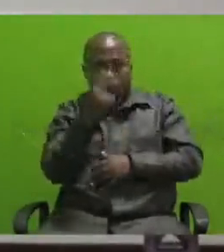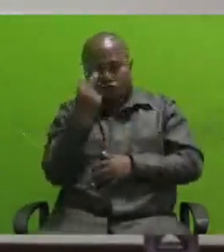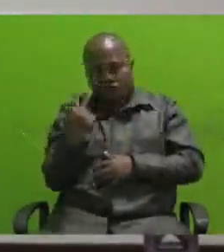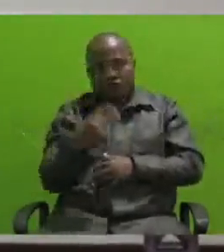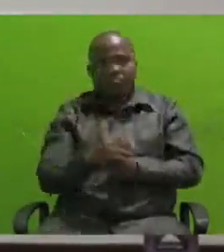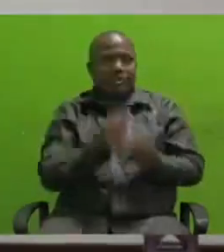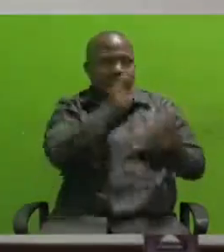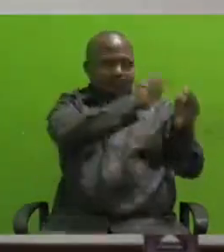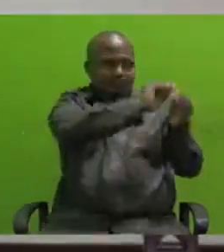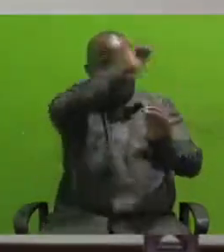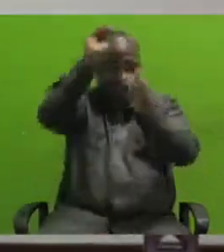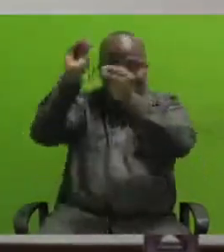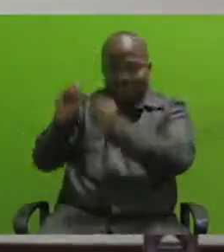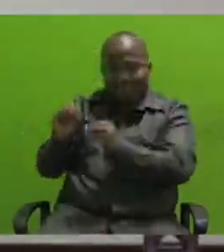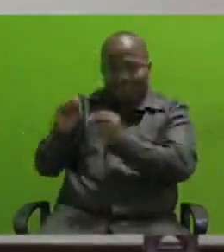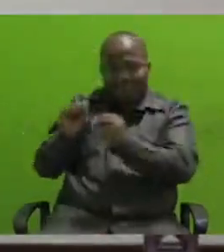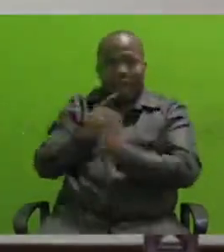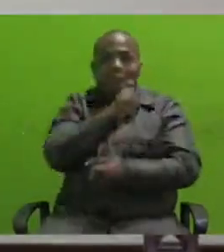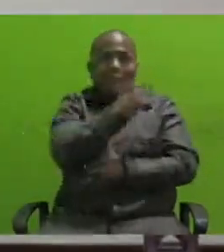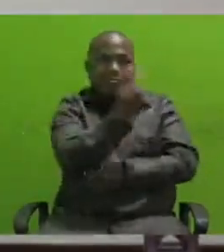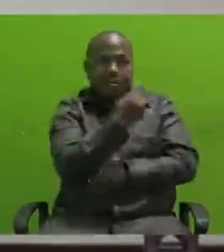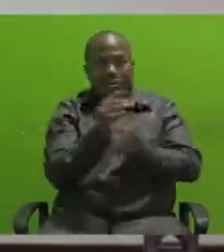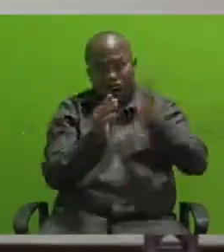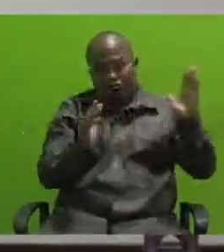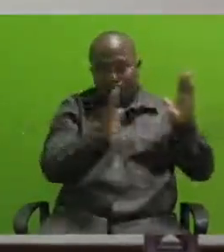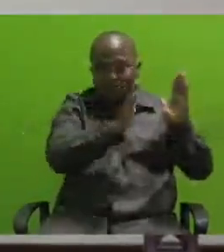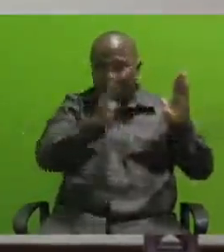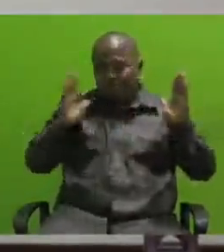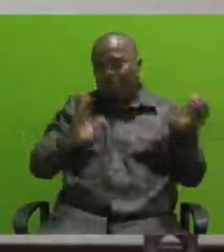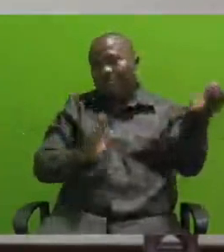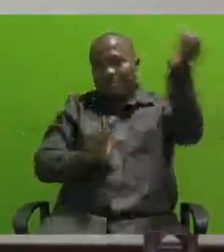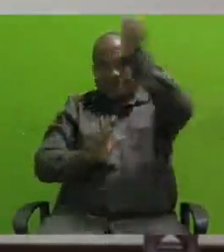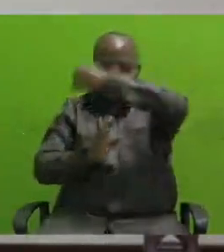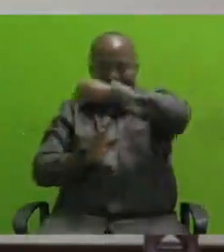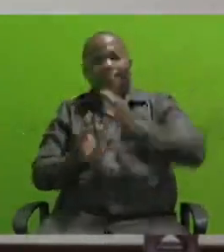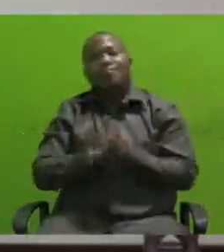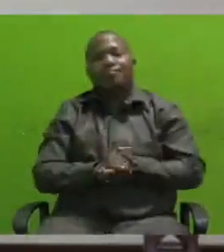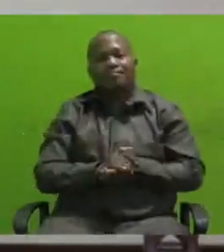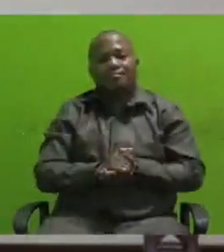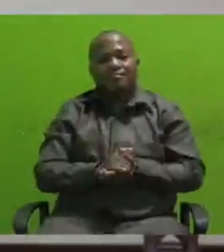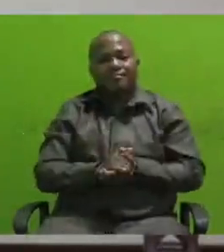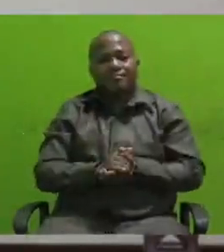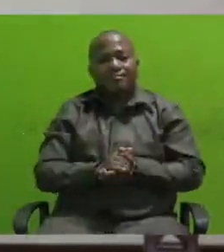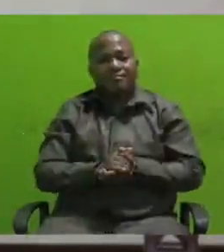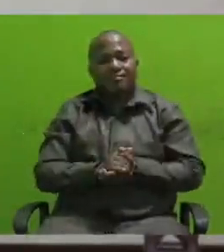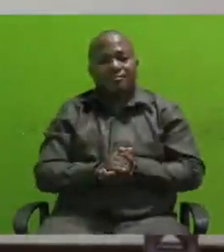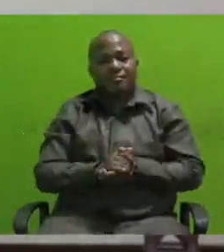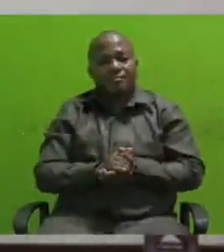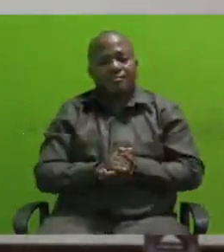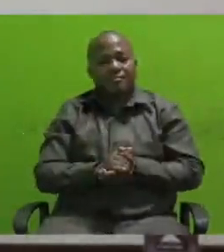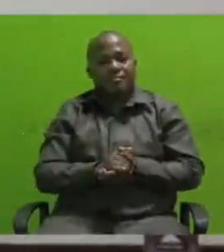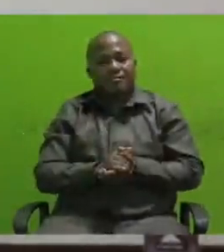we are supposed to take away 5 over 2 in both sides. In which here, if we take away 5 over 2, it will remain on